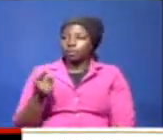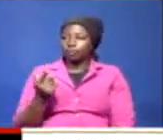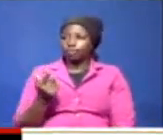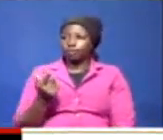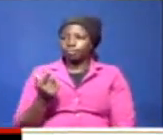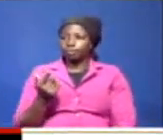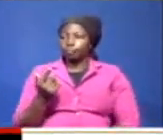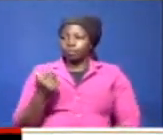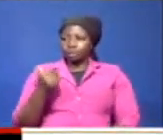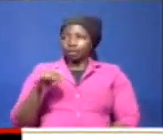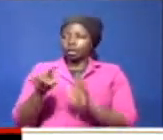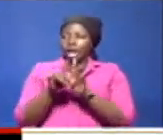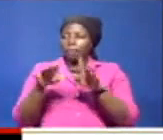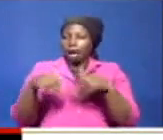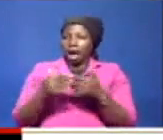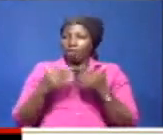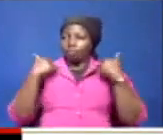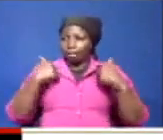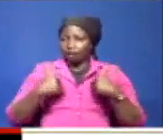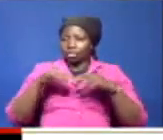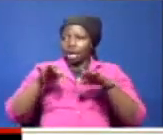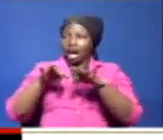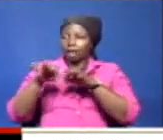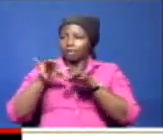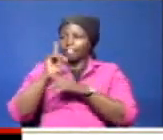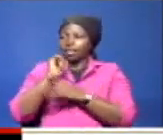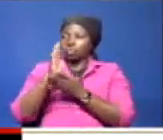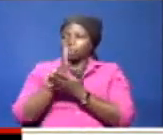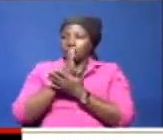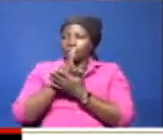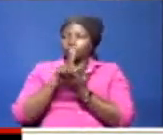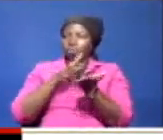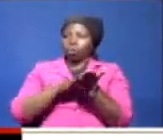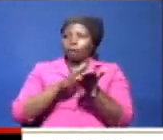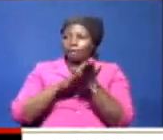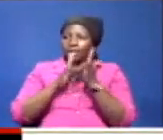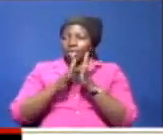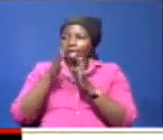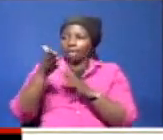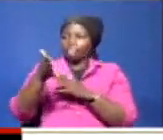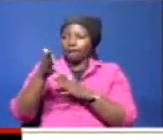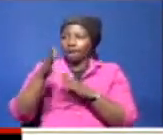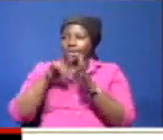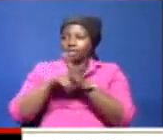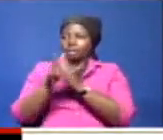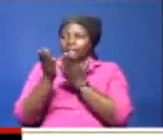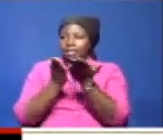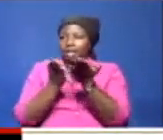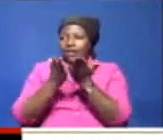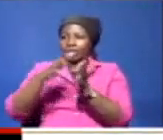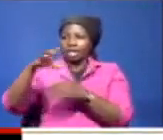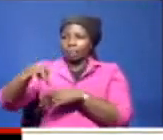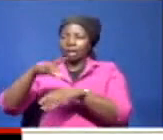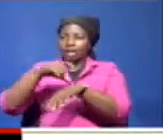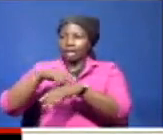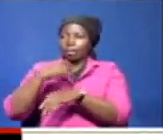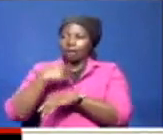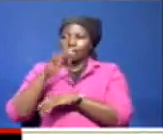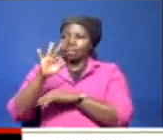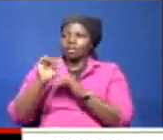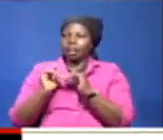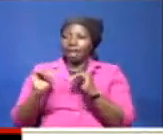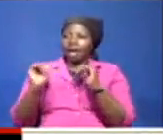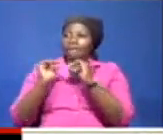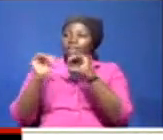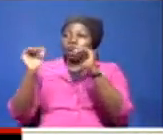like I was explaining it to some the commentators up at the service park, when you have a 3-stage rally, technically it's a 3-stage